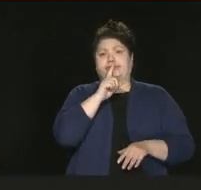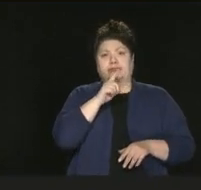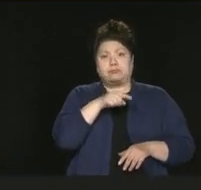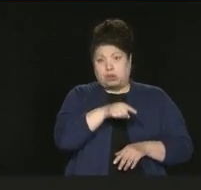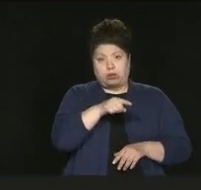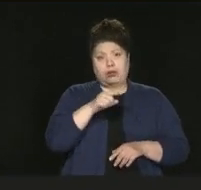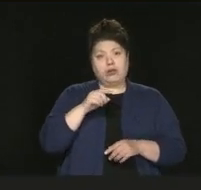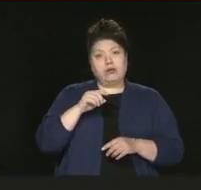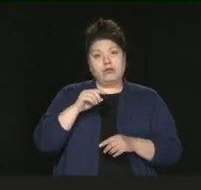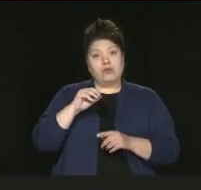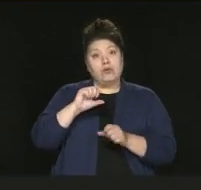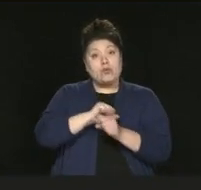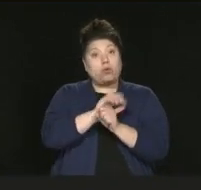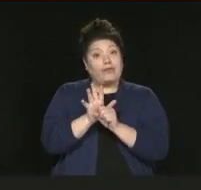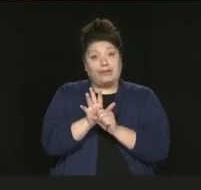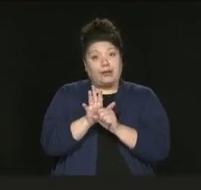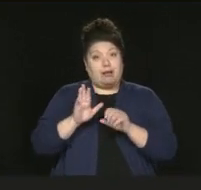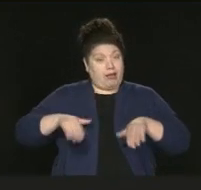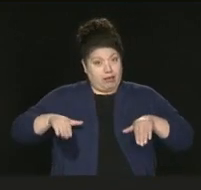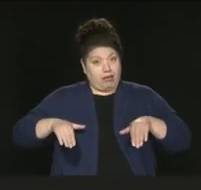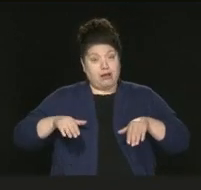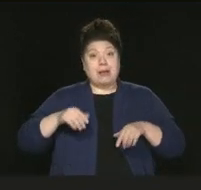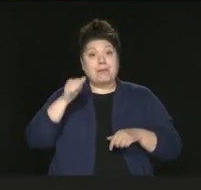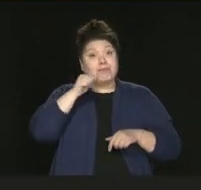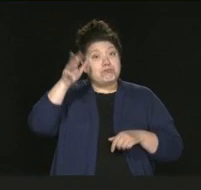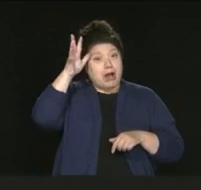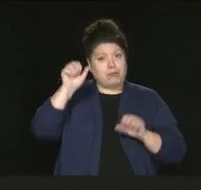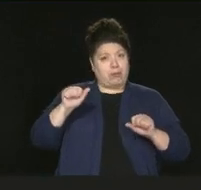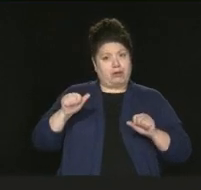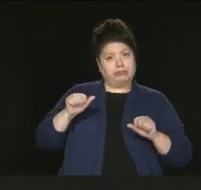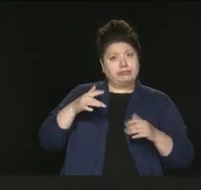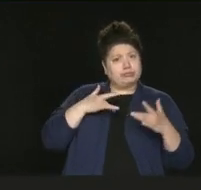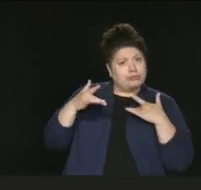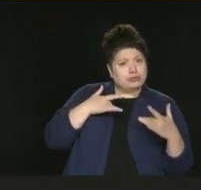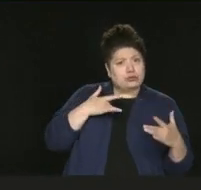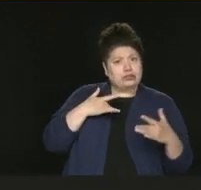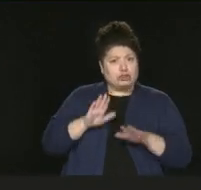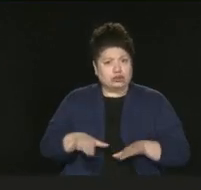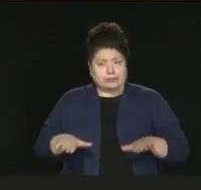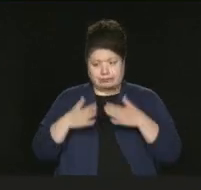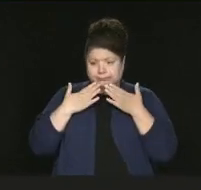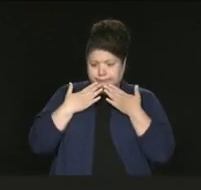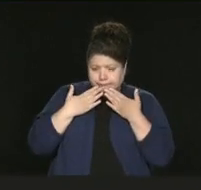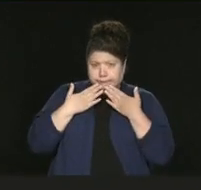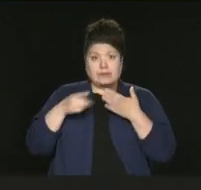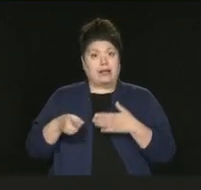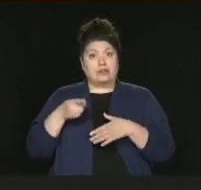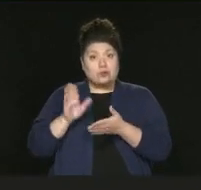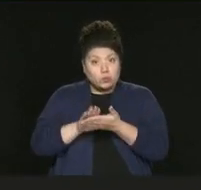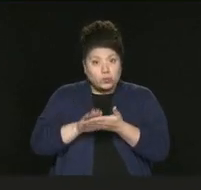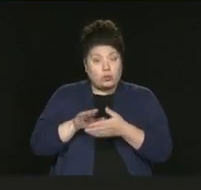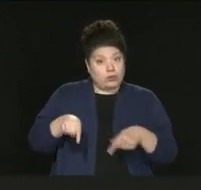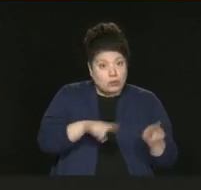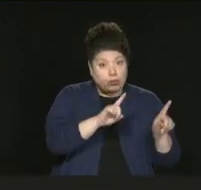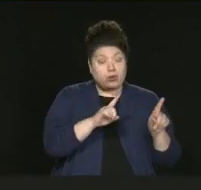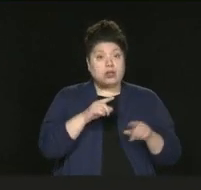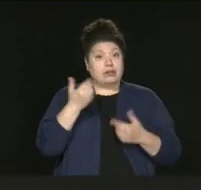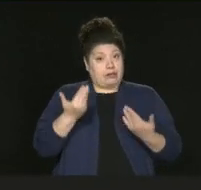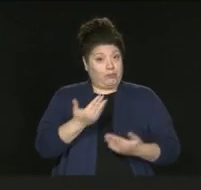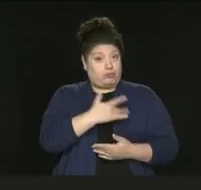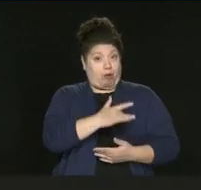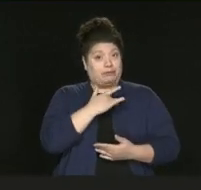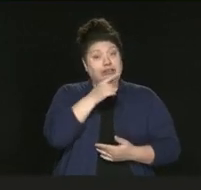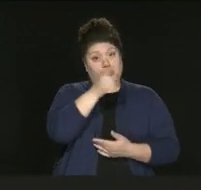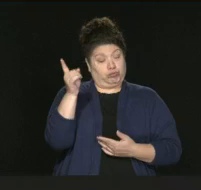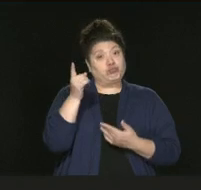kind of freaky for parents, especially as they're considering sending their kids back to school as provinces start to look at that prospect. So what is your message to